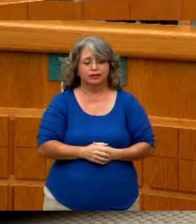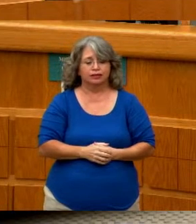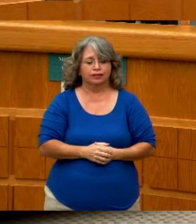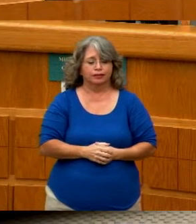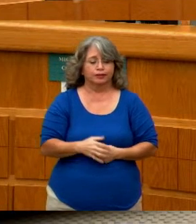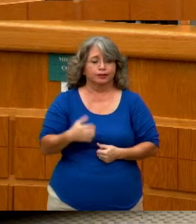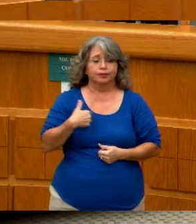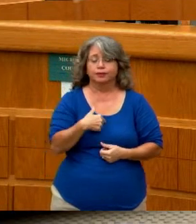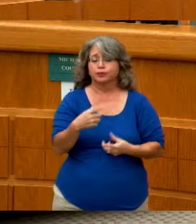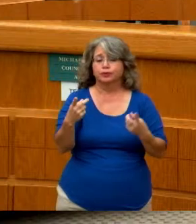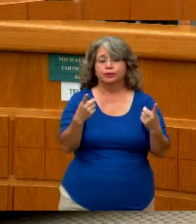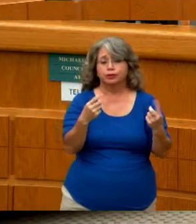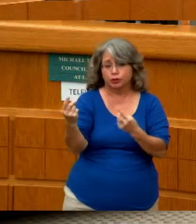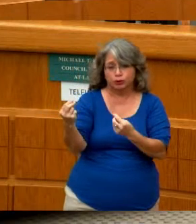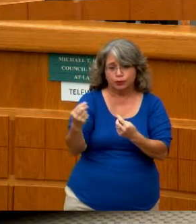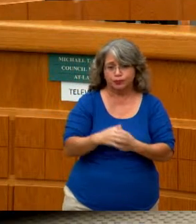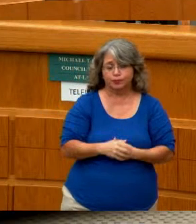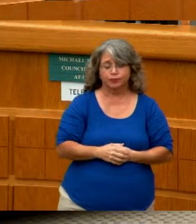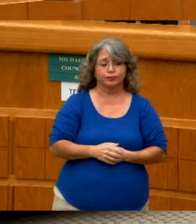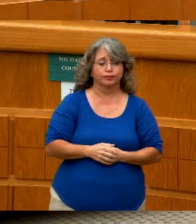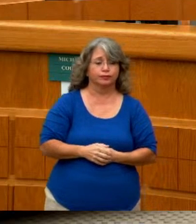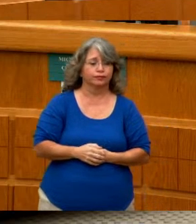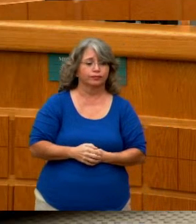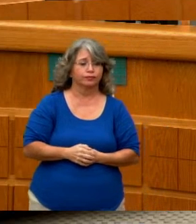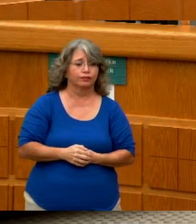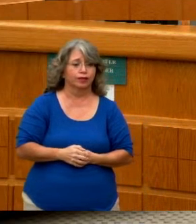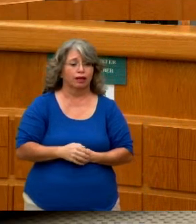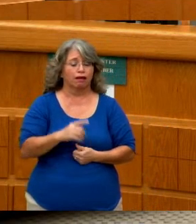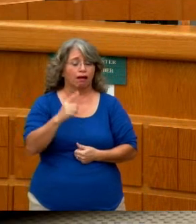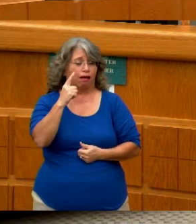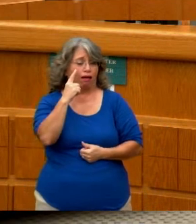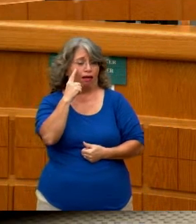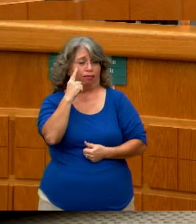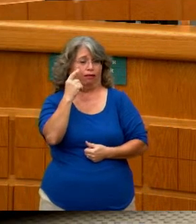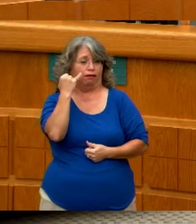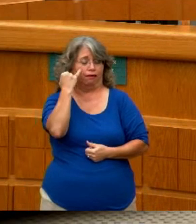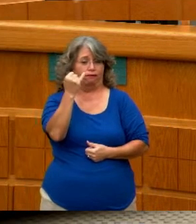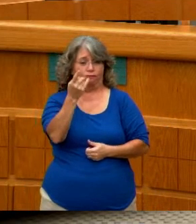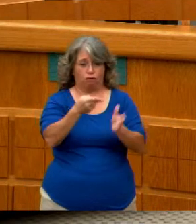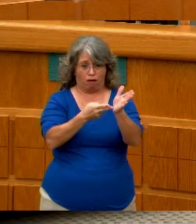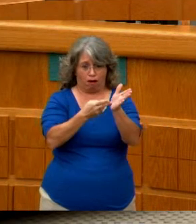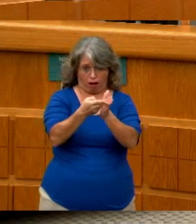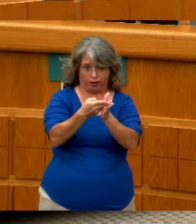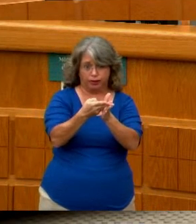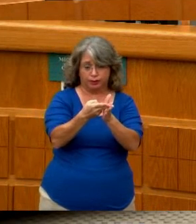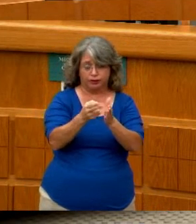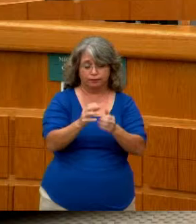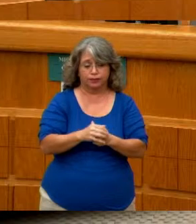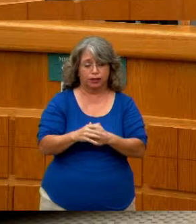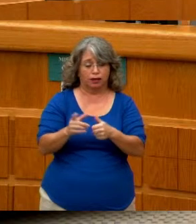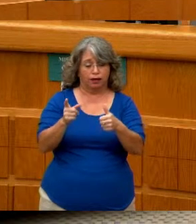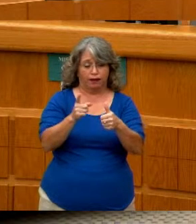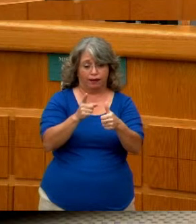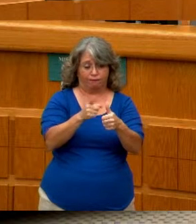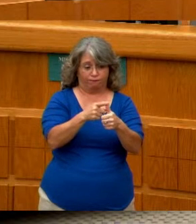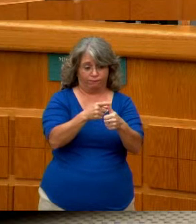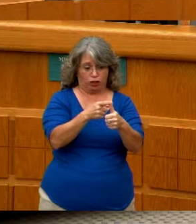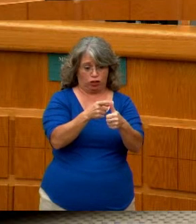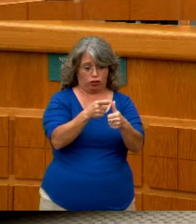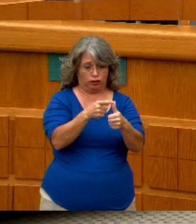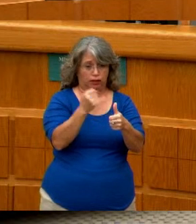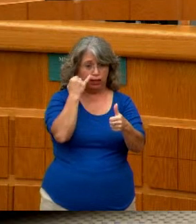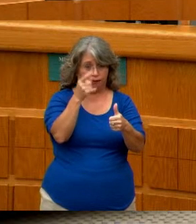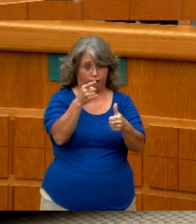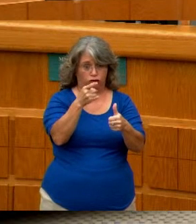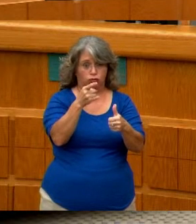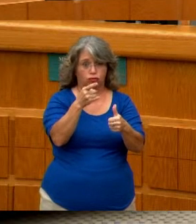do? And I think that one of the things is that if we are to be honest, the first thing you need to do